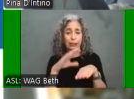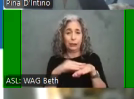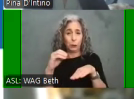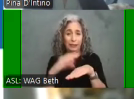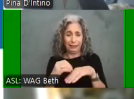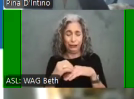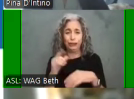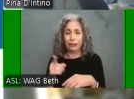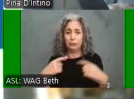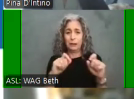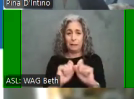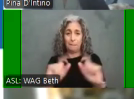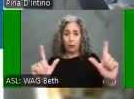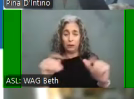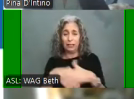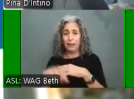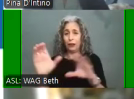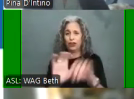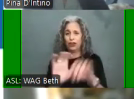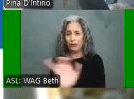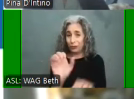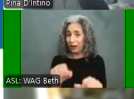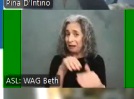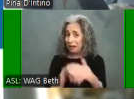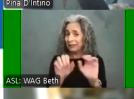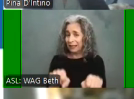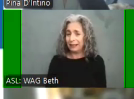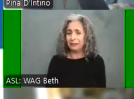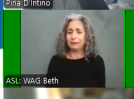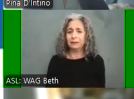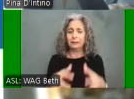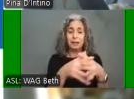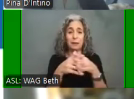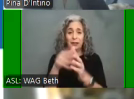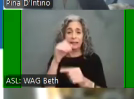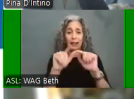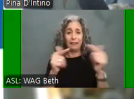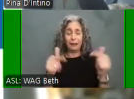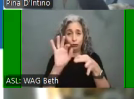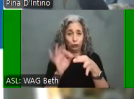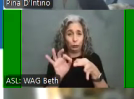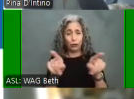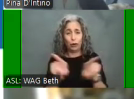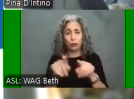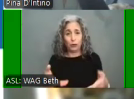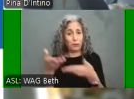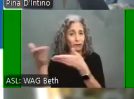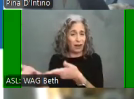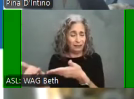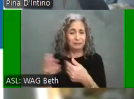Swedish will be posted in the chat as well. American Sign Language interpretation is also